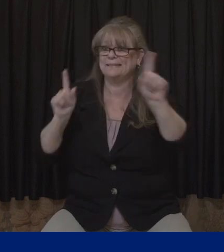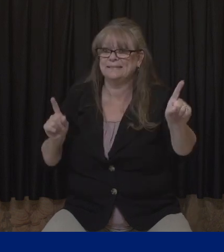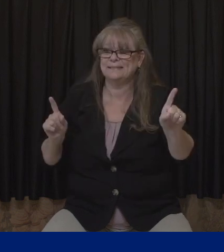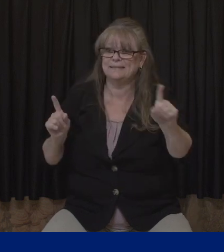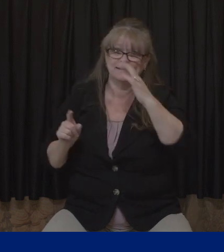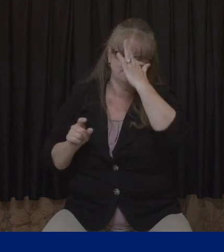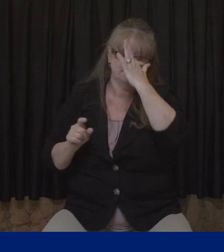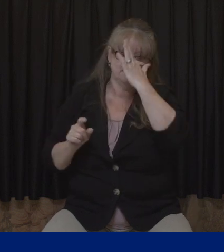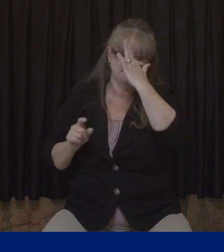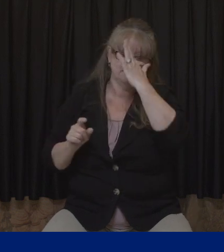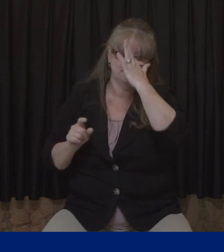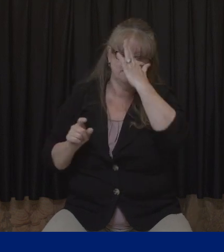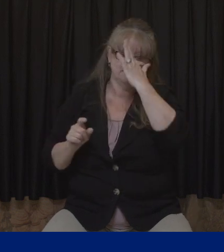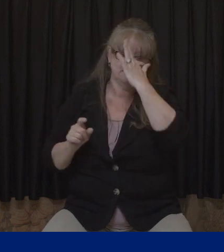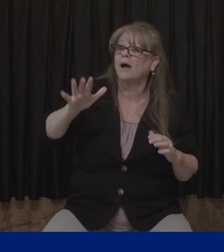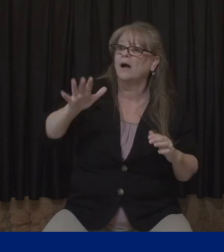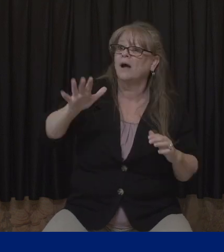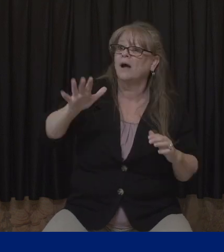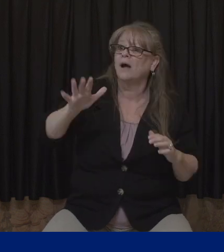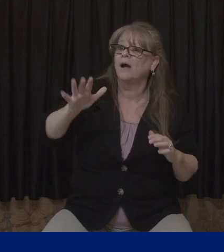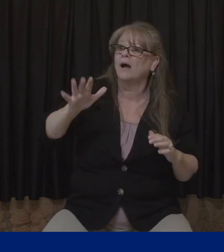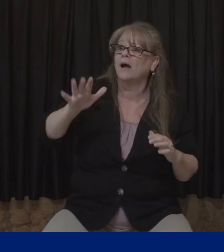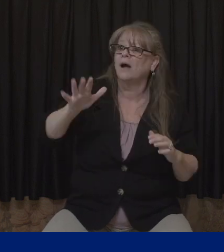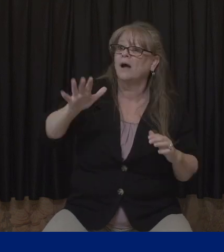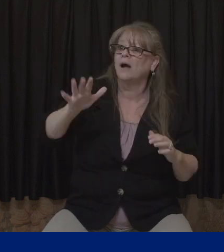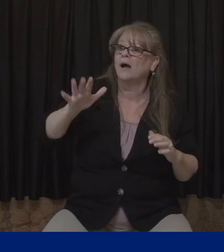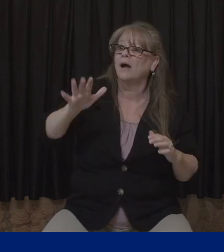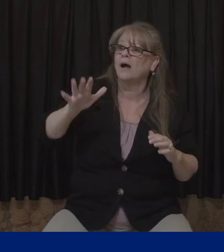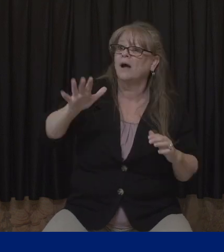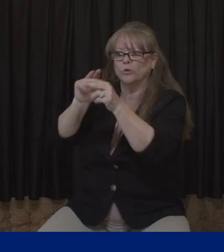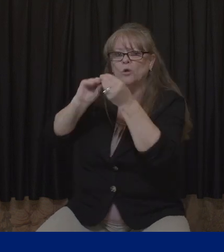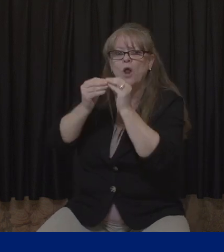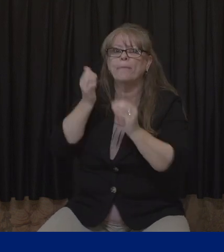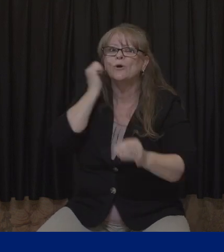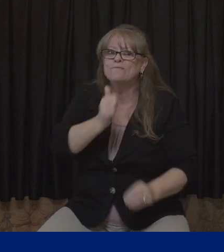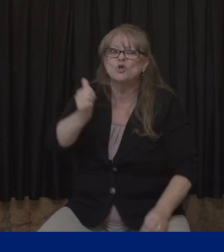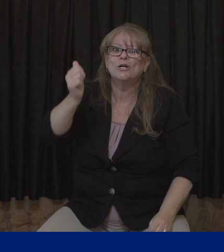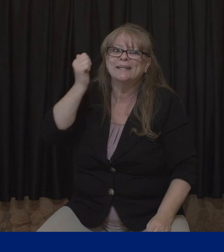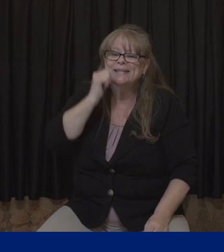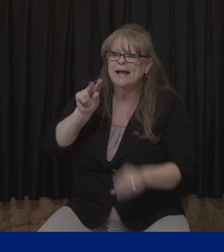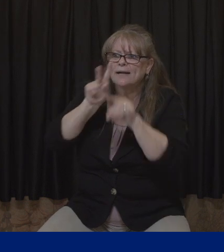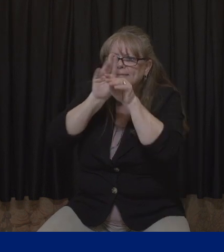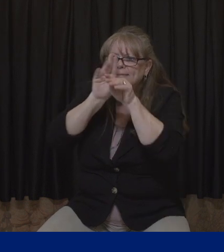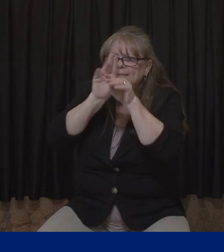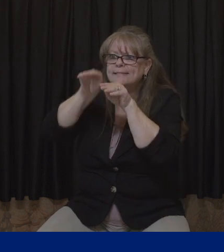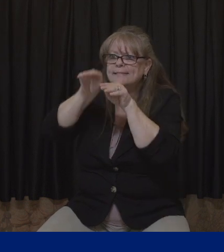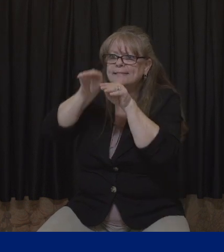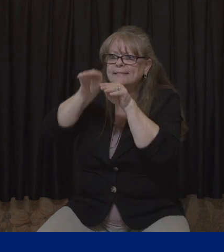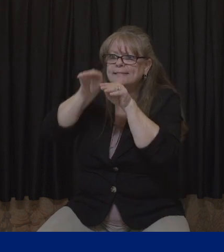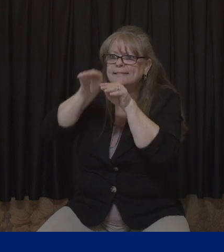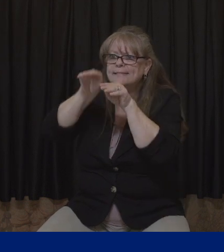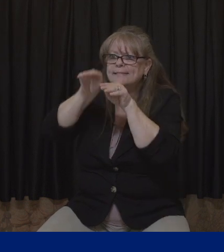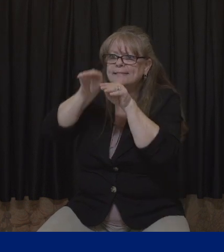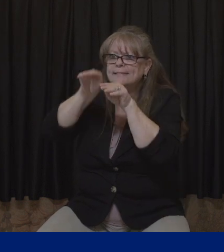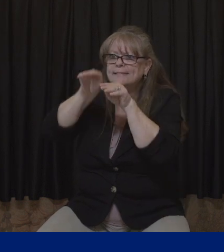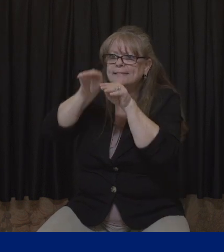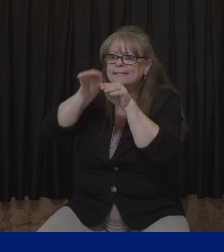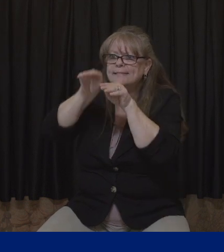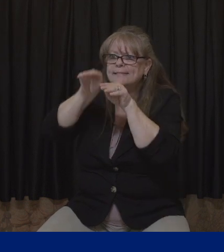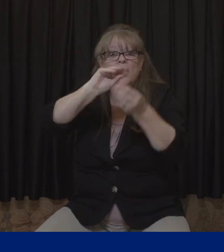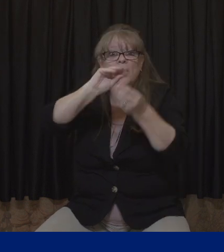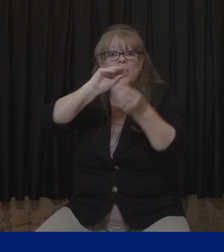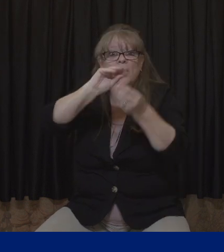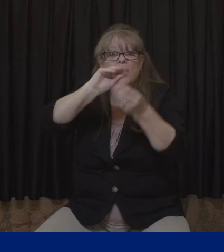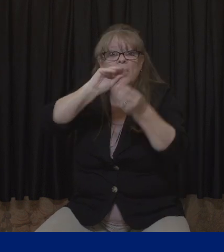every single day. And if the numbers begin to climb at an unsustainable rate, then we're likely to have to go backwards rather